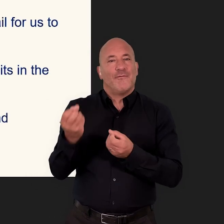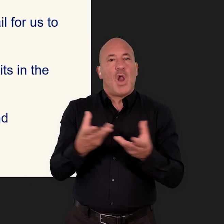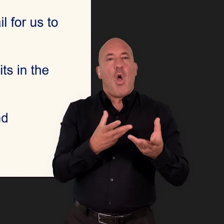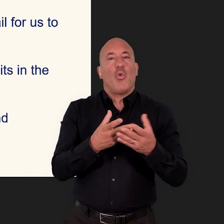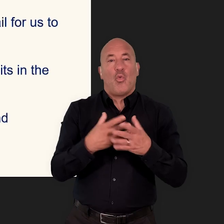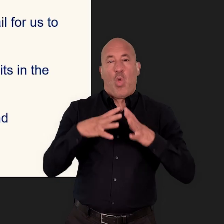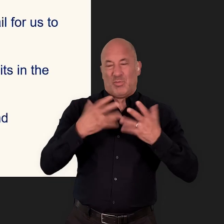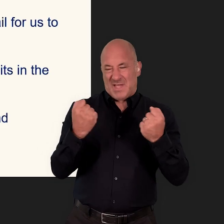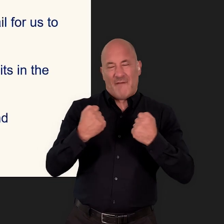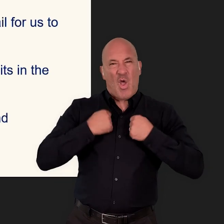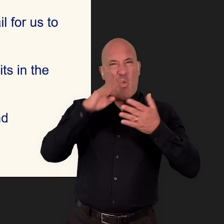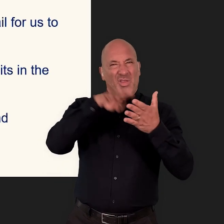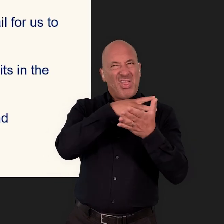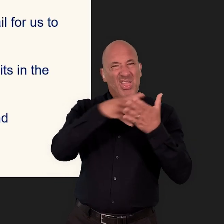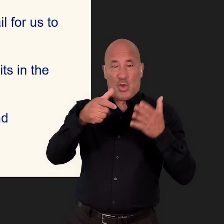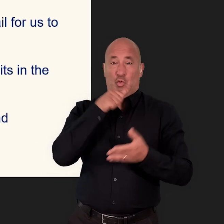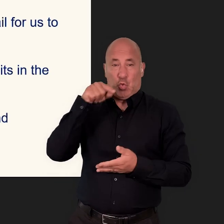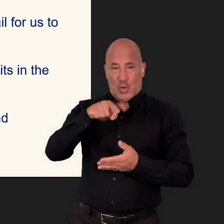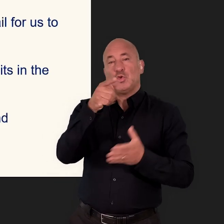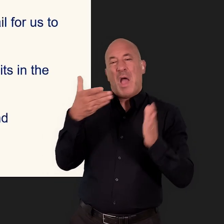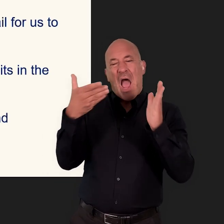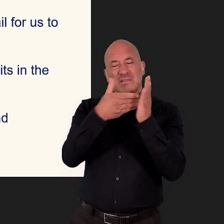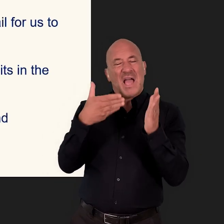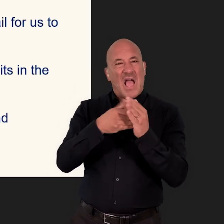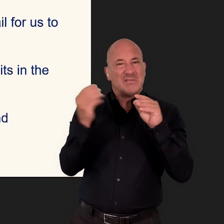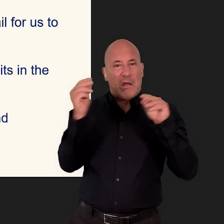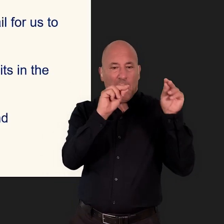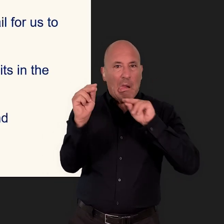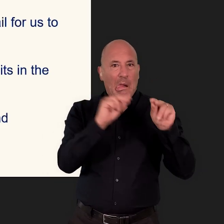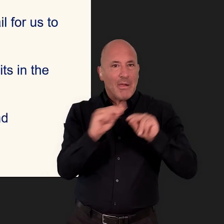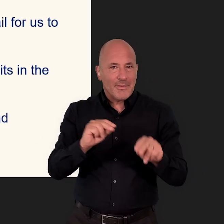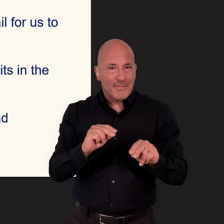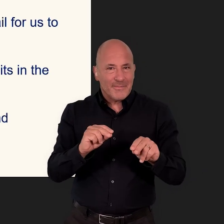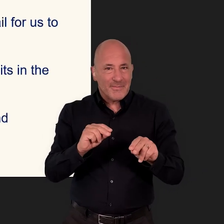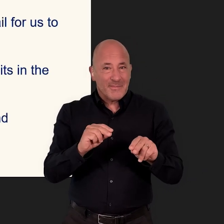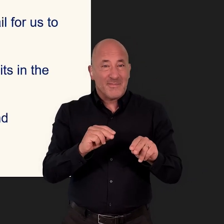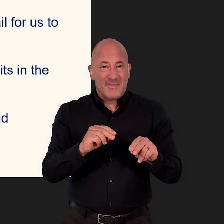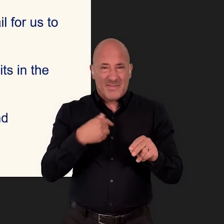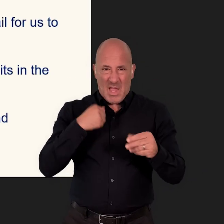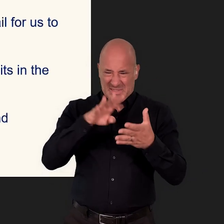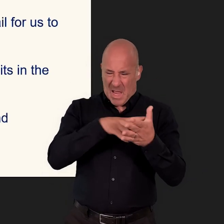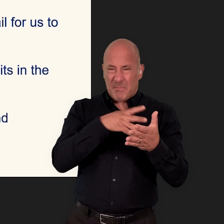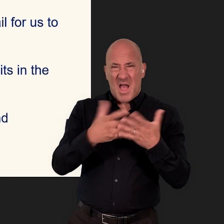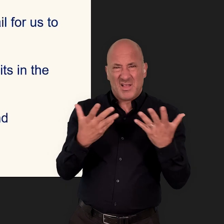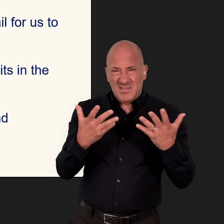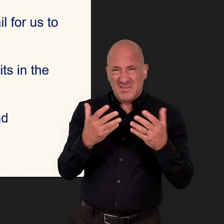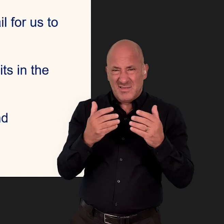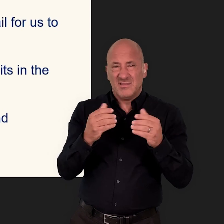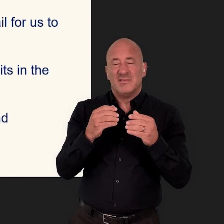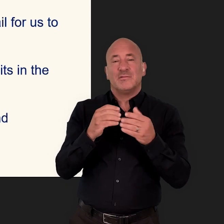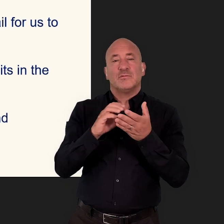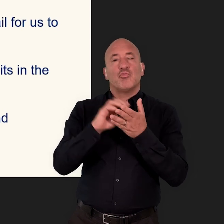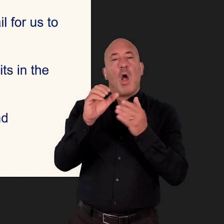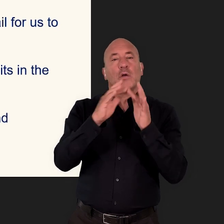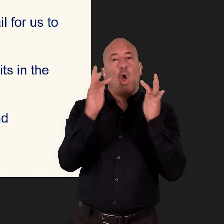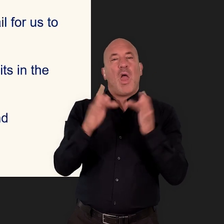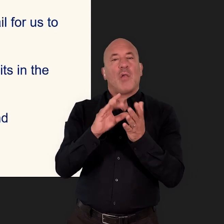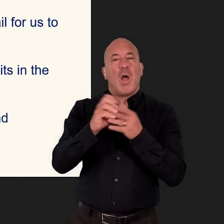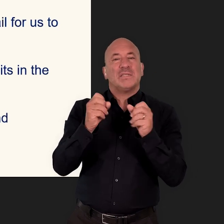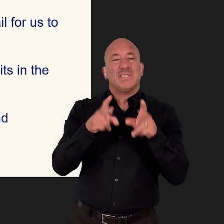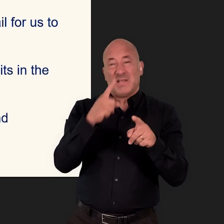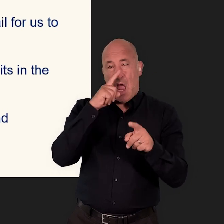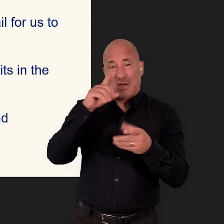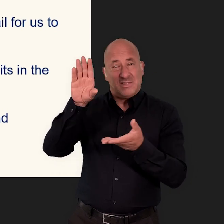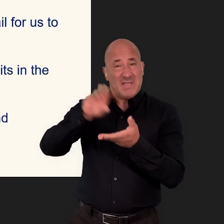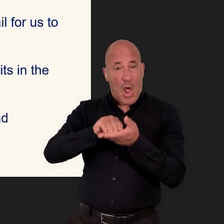Please use our template for your cash flow, adding lines in as necessary. You will be able to download the template from the grant